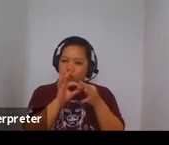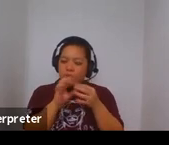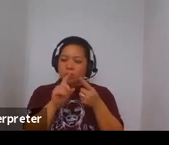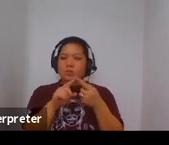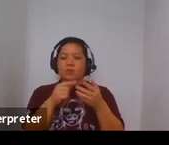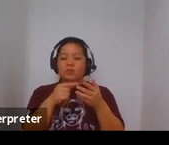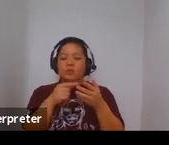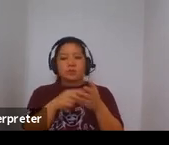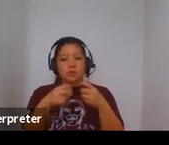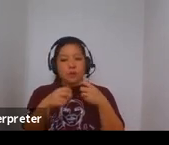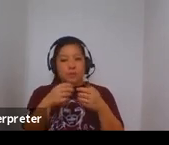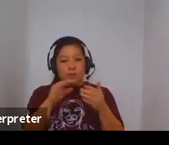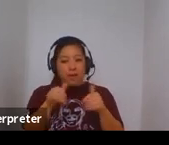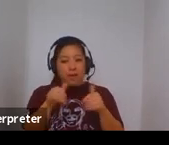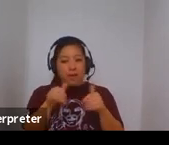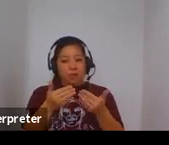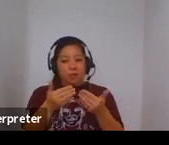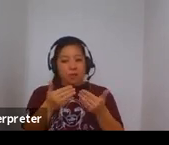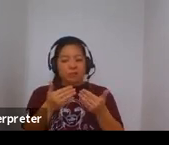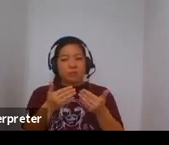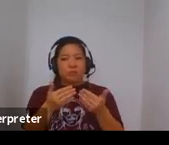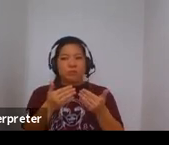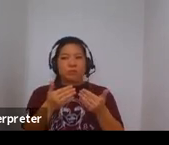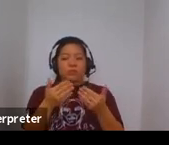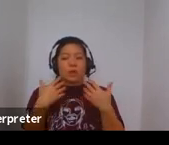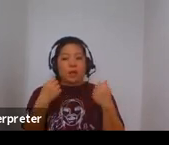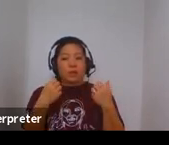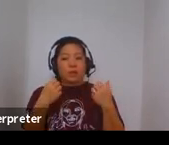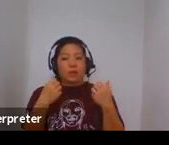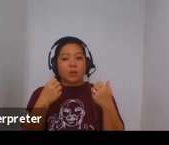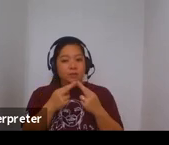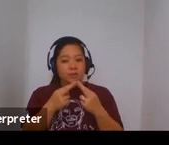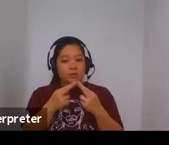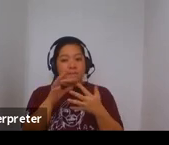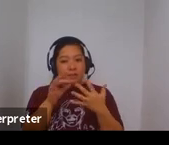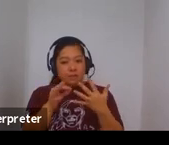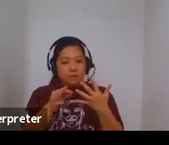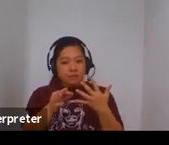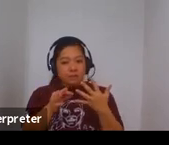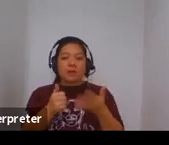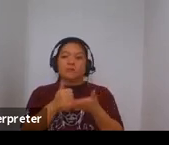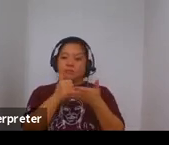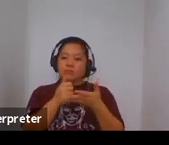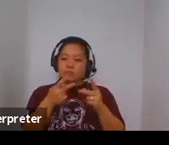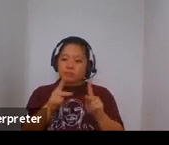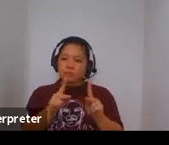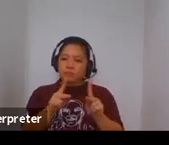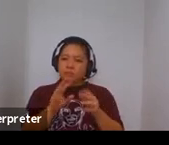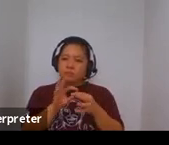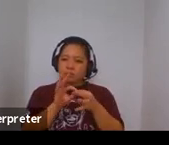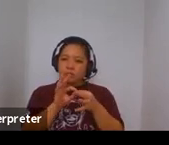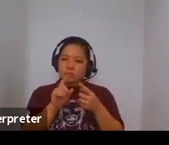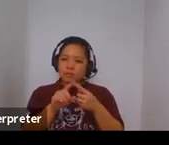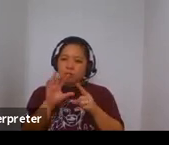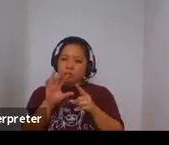this issue and how the healthy relationship pieces, consent pieces are connected to